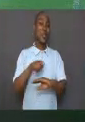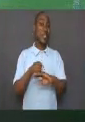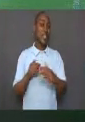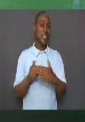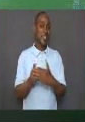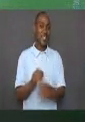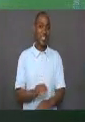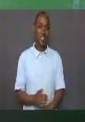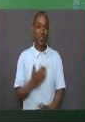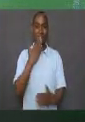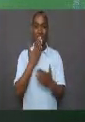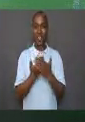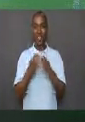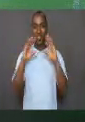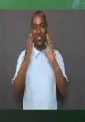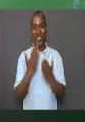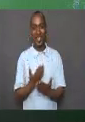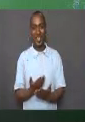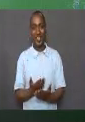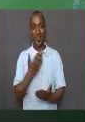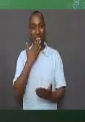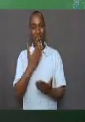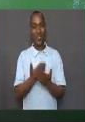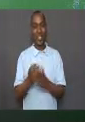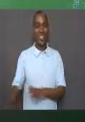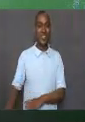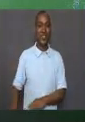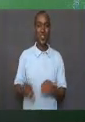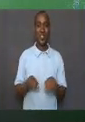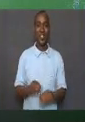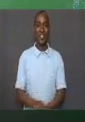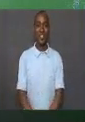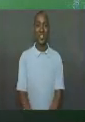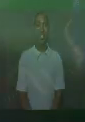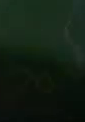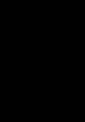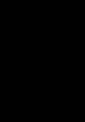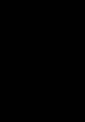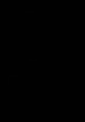lesson, thank you, teacher. Thank you, students.